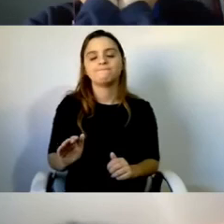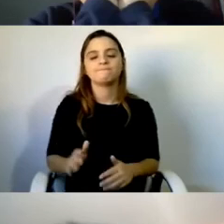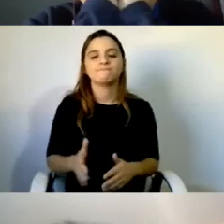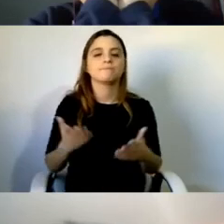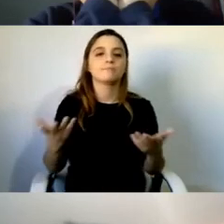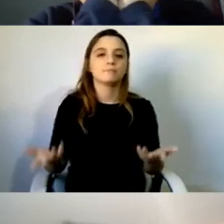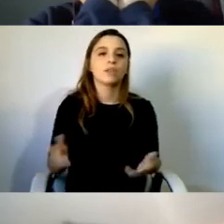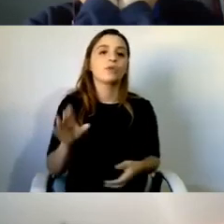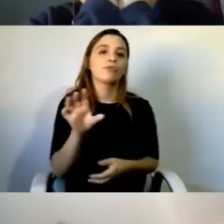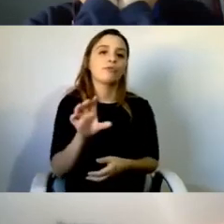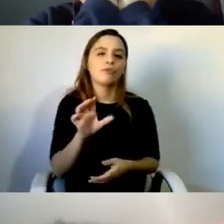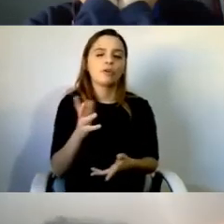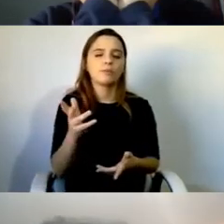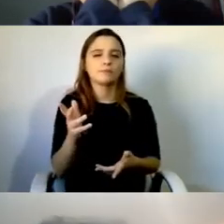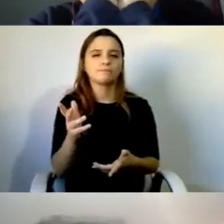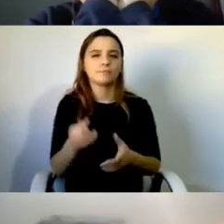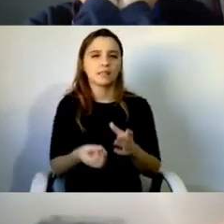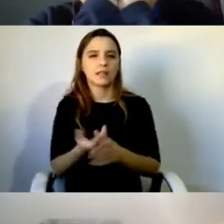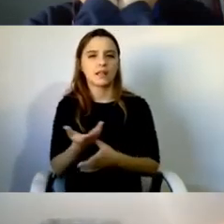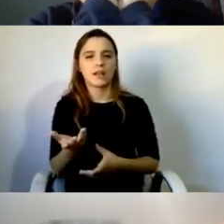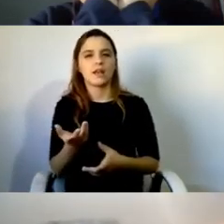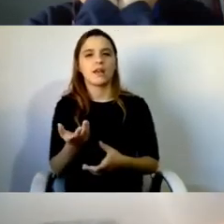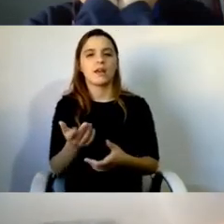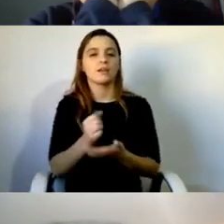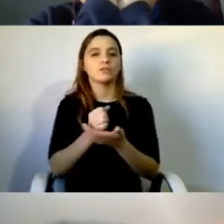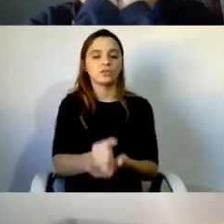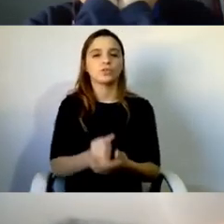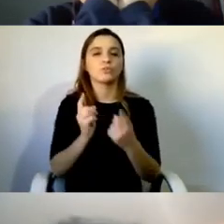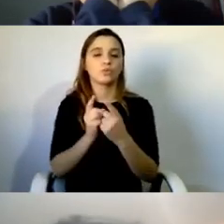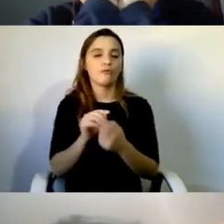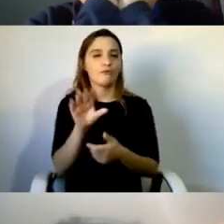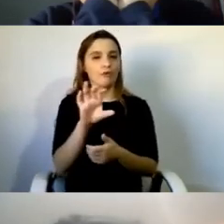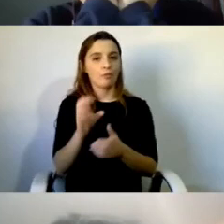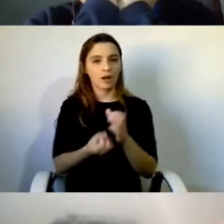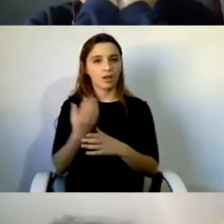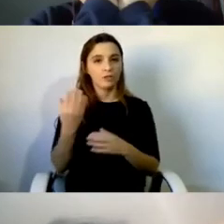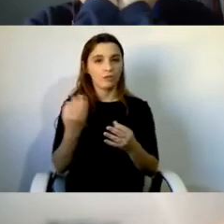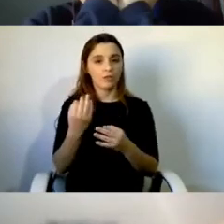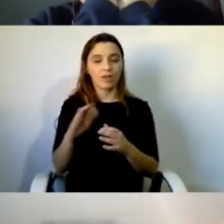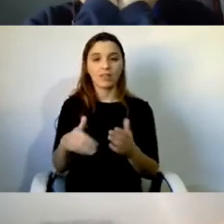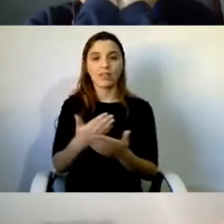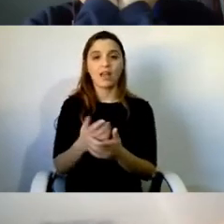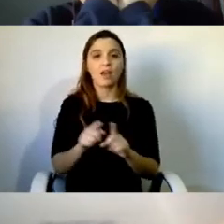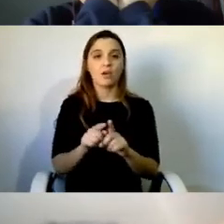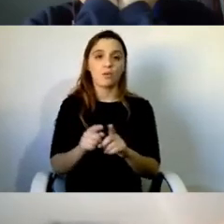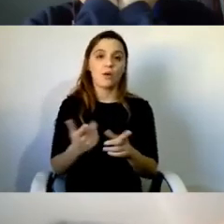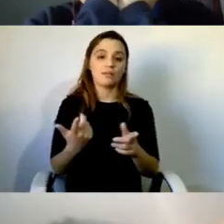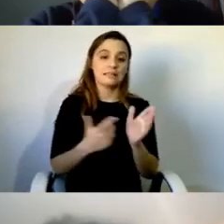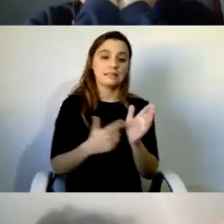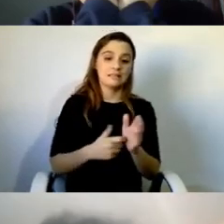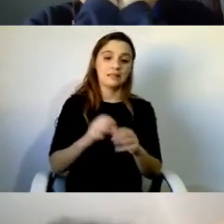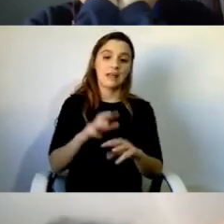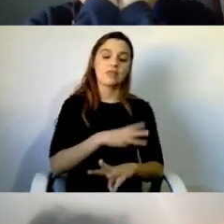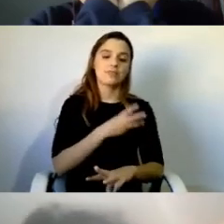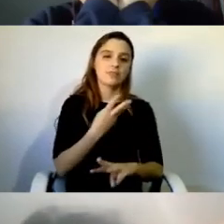Bulgaria, results in a triple dependence between the disabled person and the family. And this